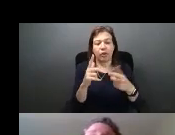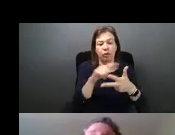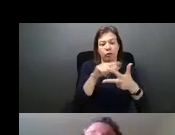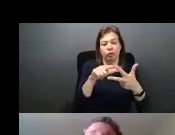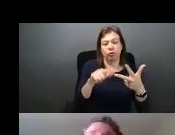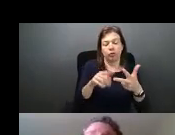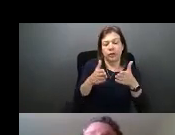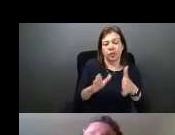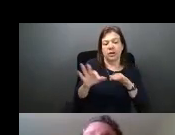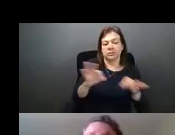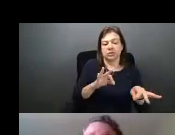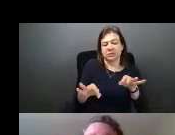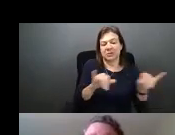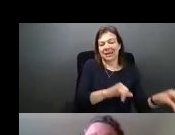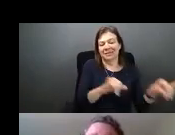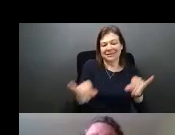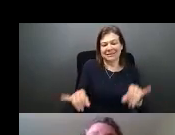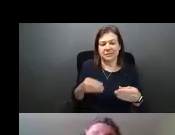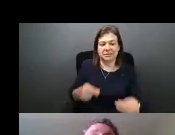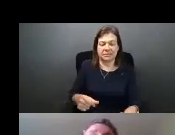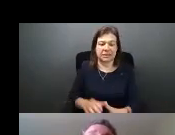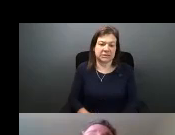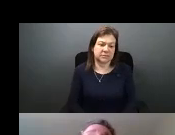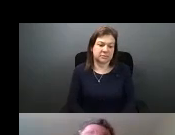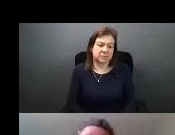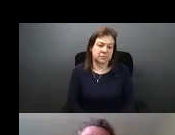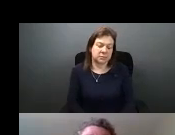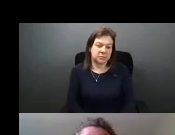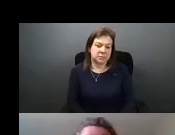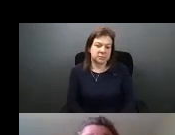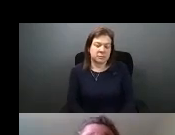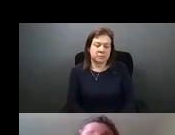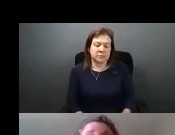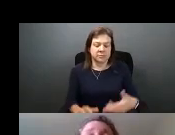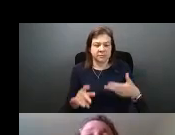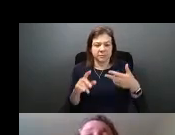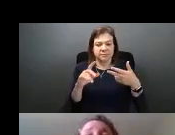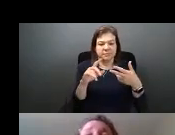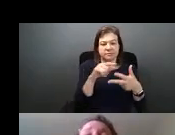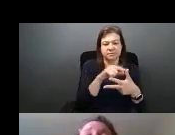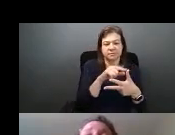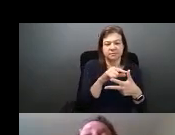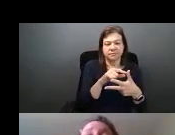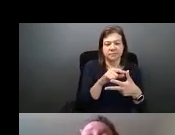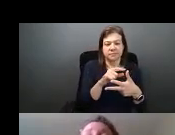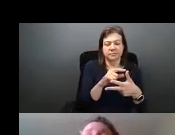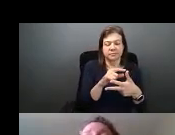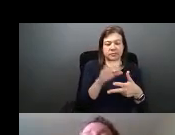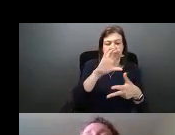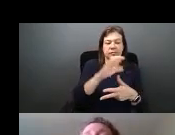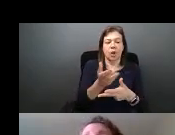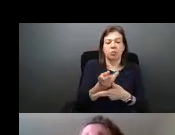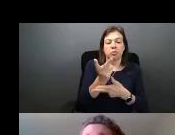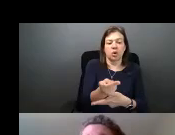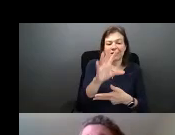of expressing the same expense. In the first line, the organization has